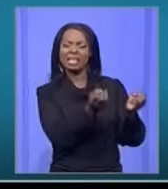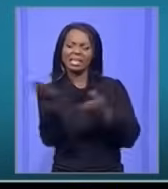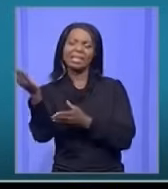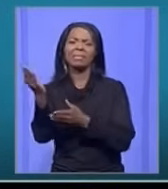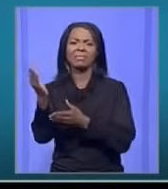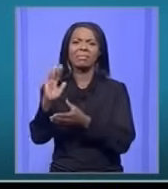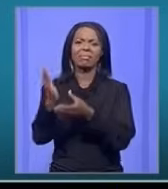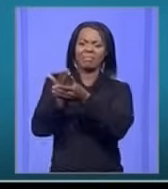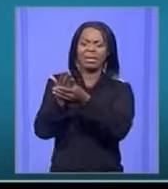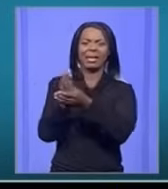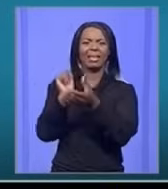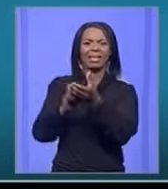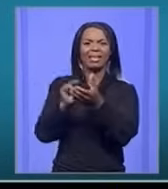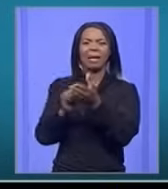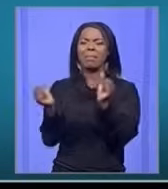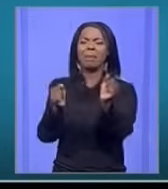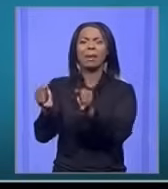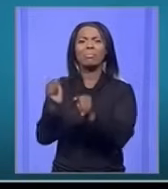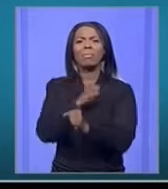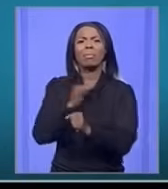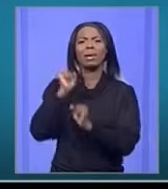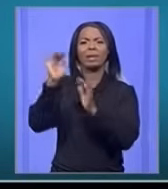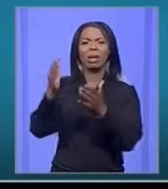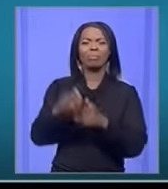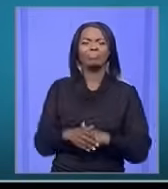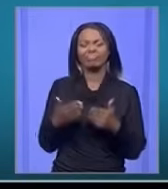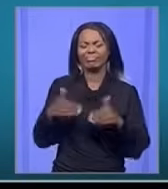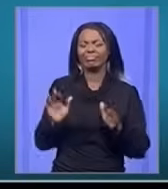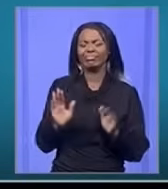DA dinyakwa tša yona gore ba tšwe ditabeng.